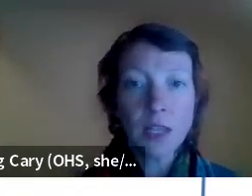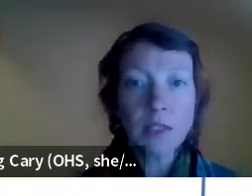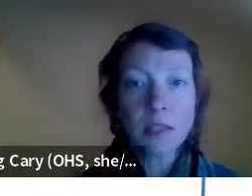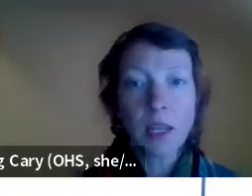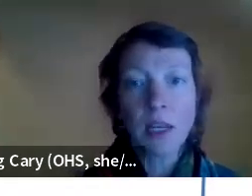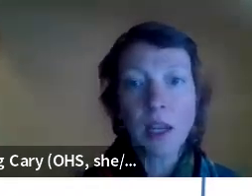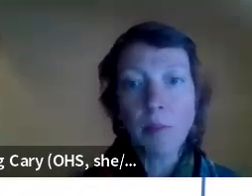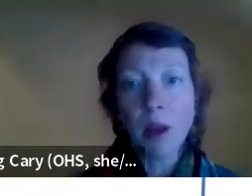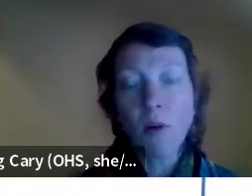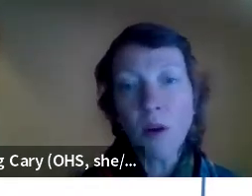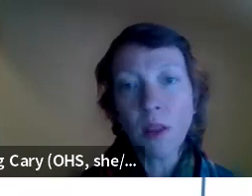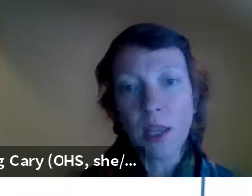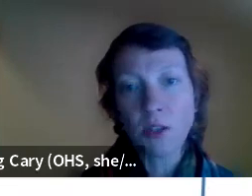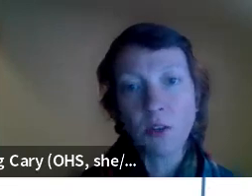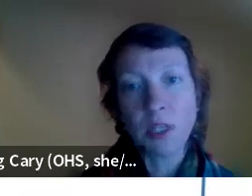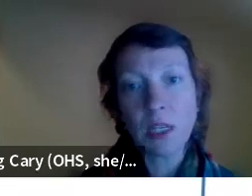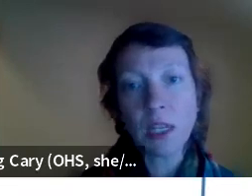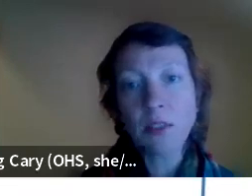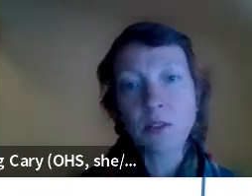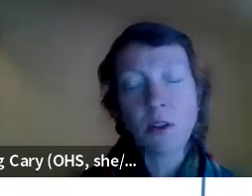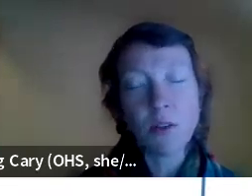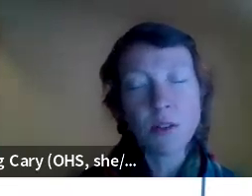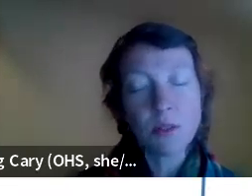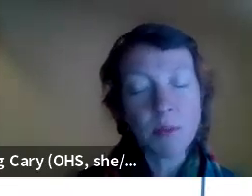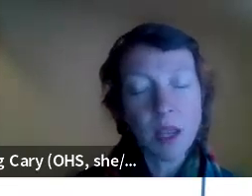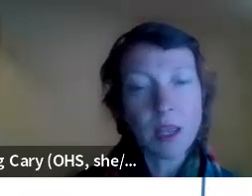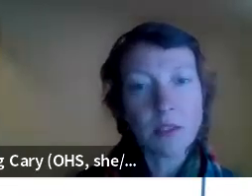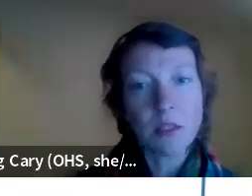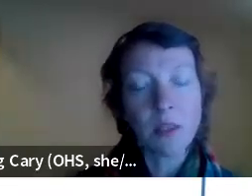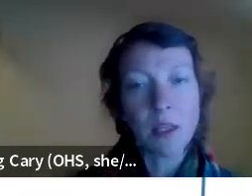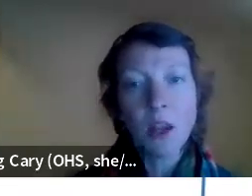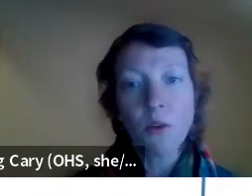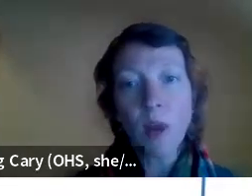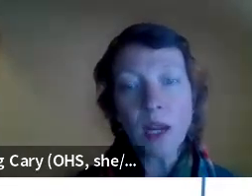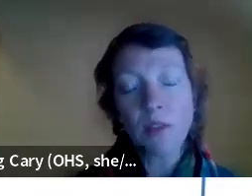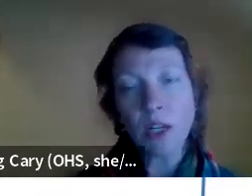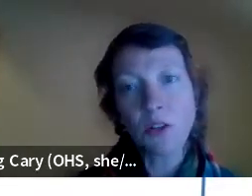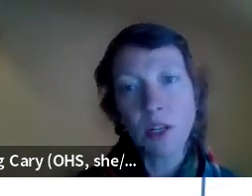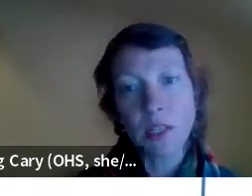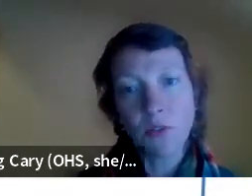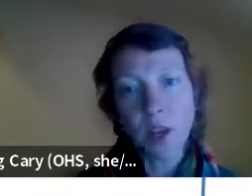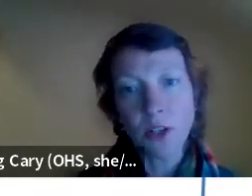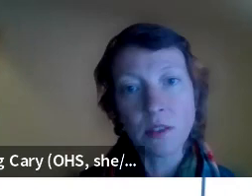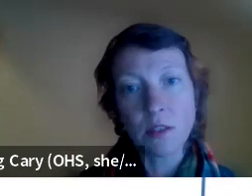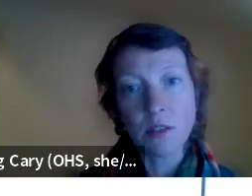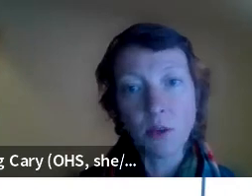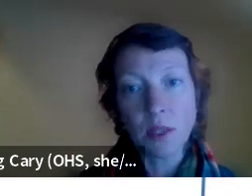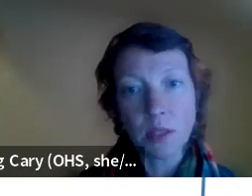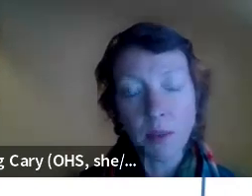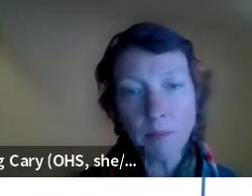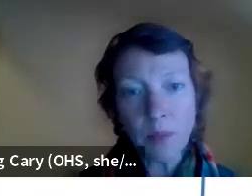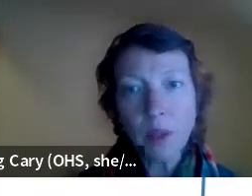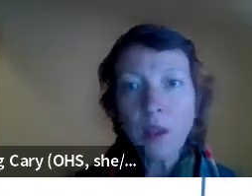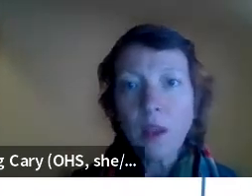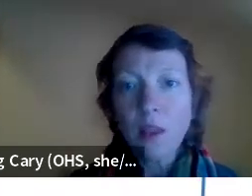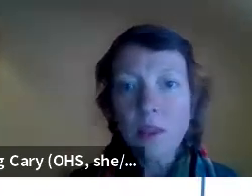COVID cases, and among all age groups and kids, there's also some signs that the rate of increase in infections is slowing